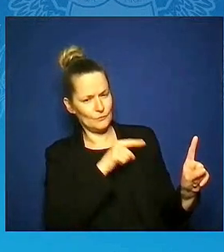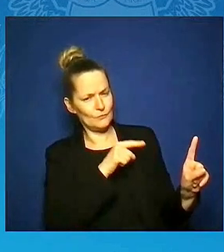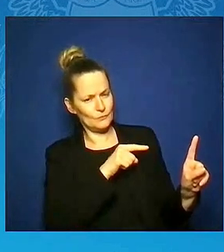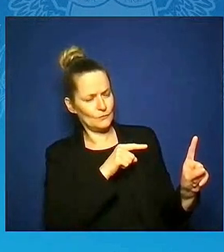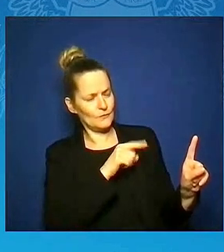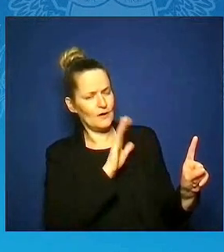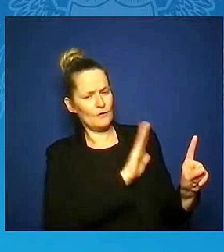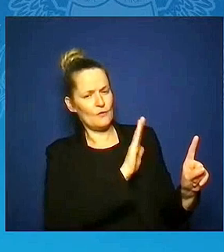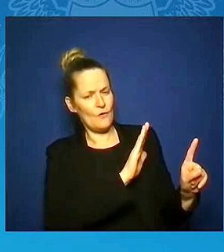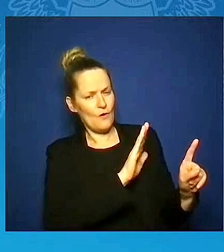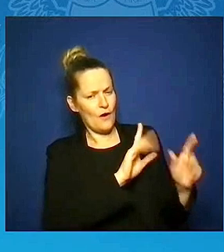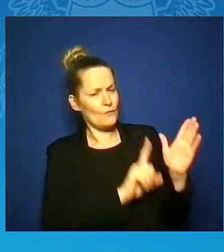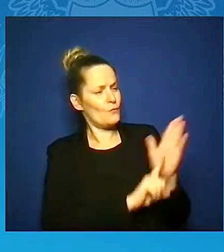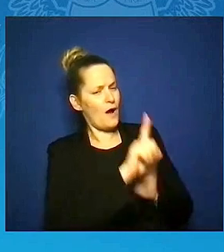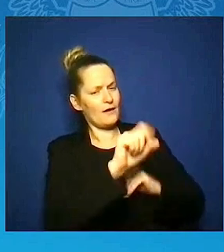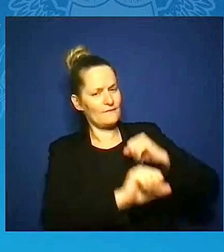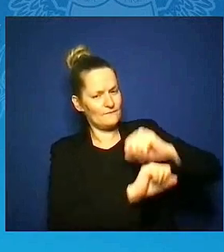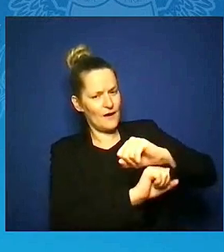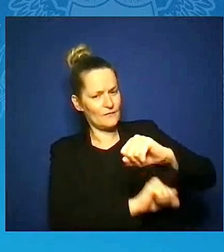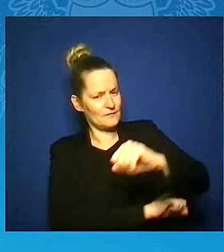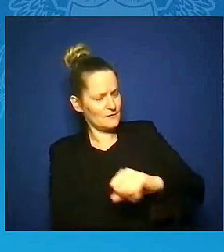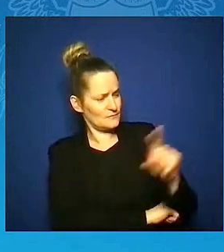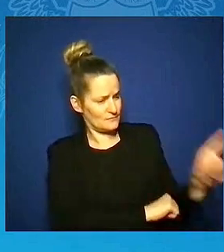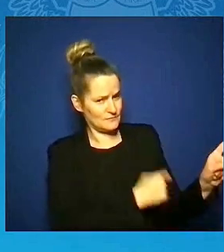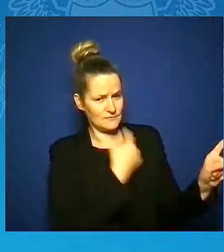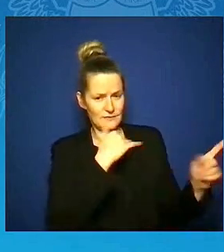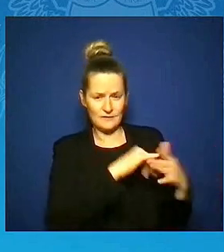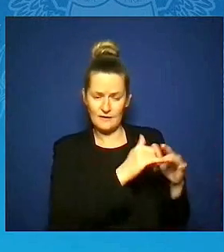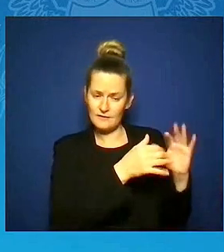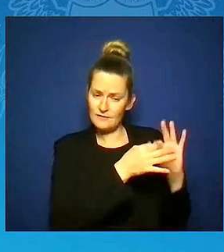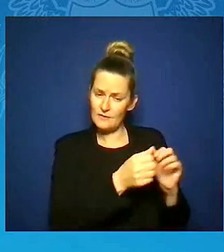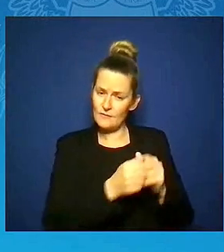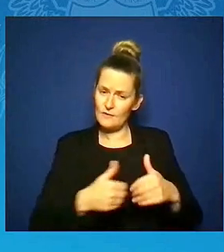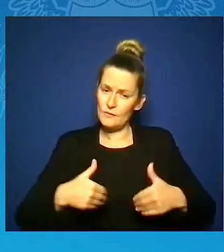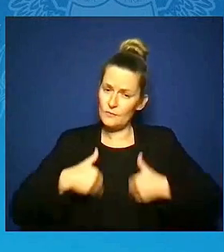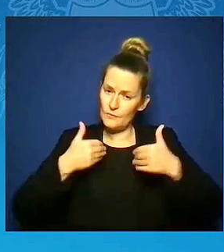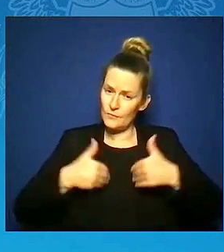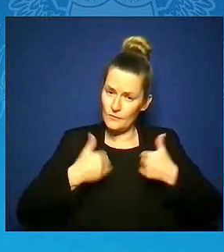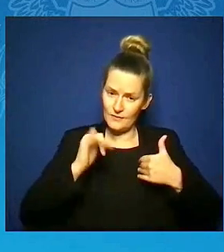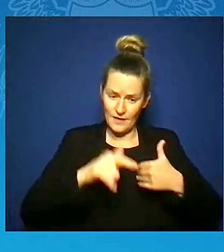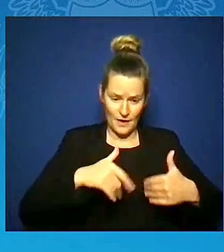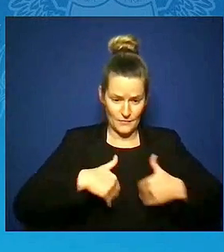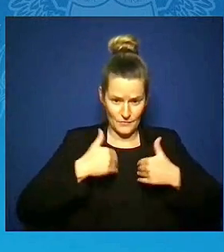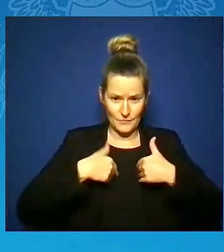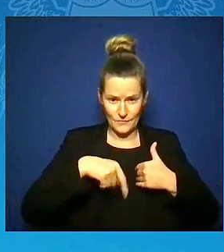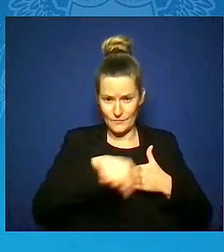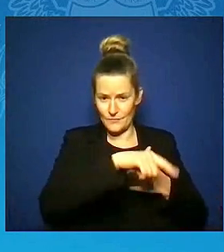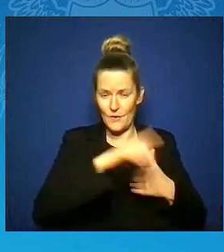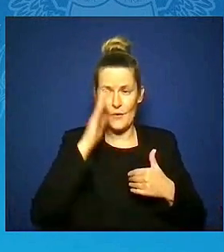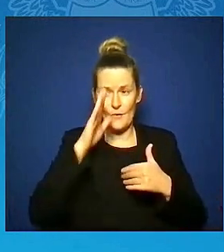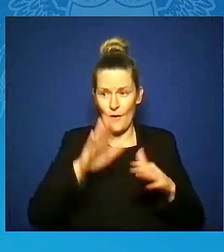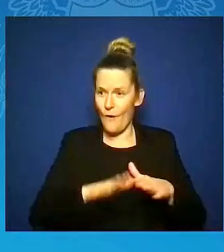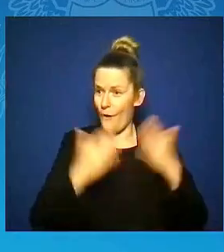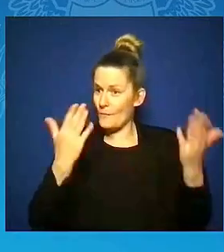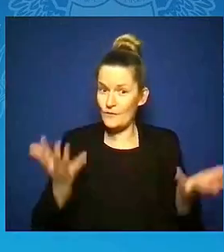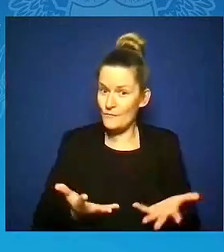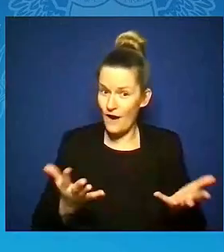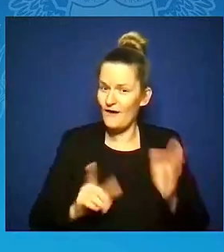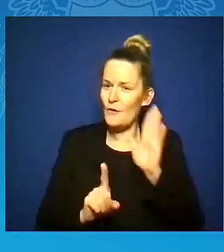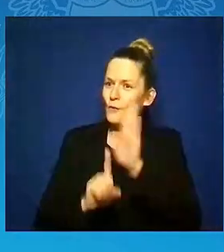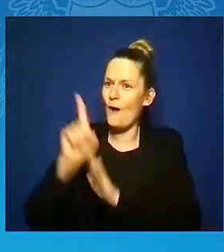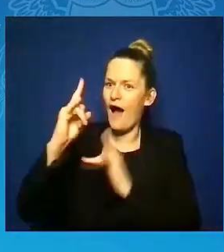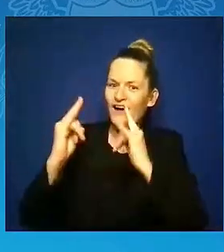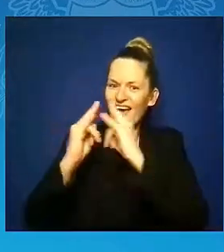we going to open up the Rocket Camp and have all, where are my Rocket Camp kids at? What are they in here? Okay, cool. Yeah, so, yeah, right